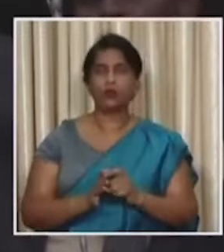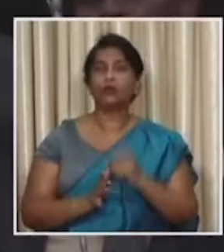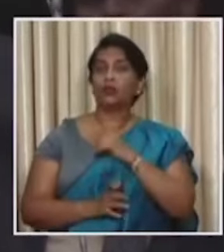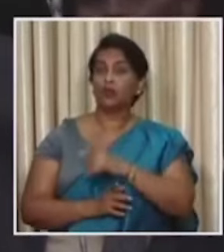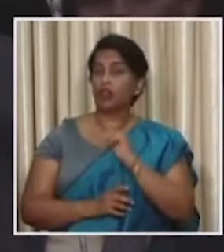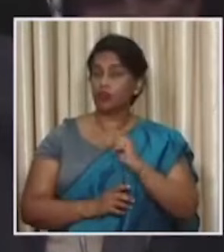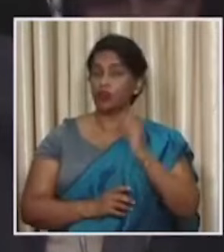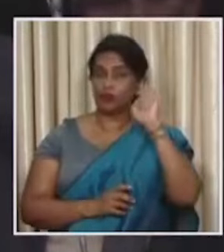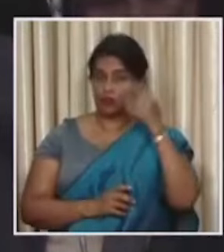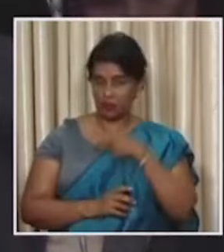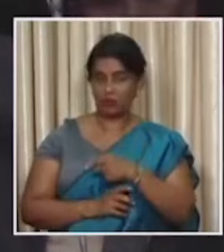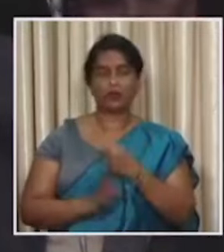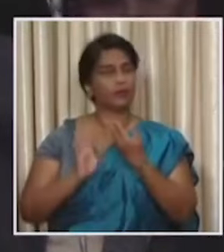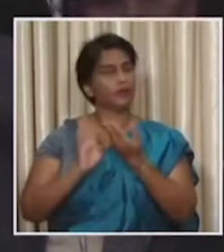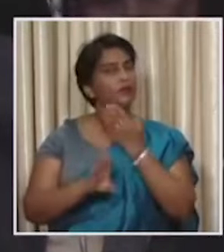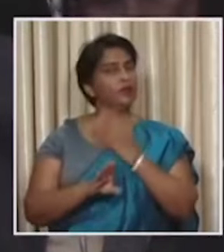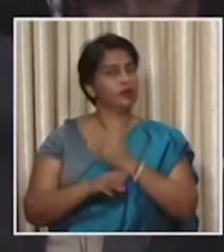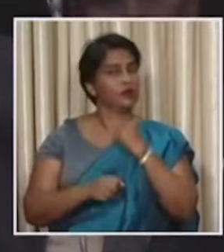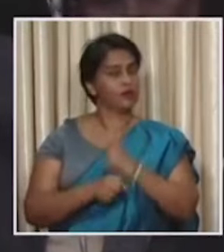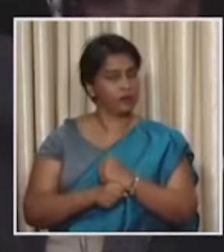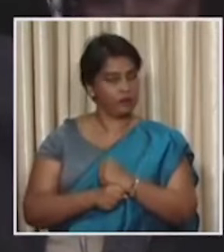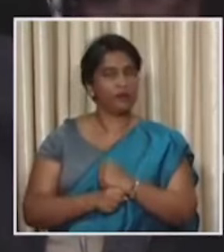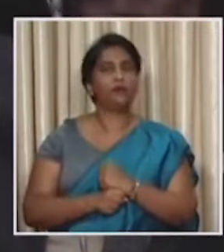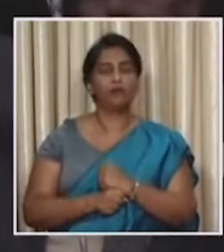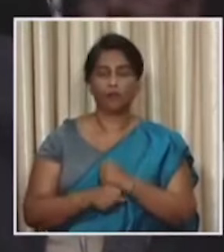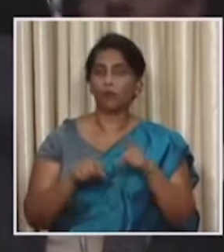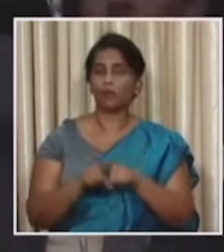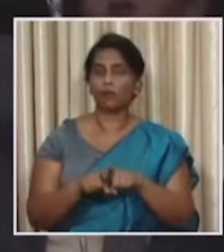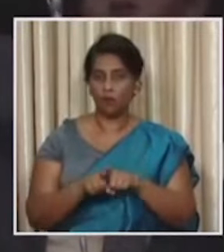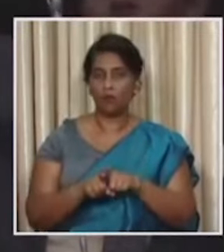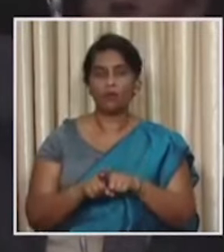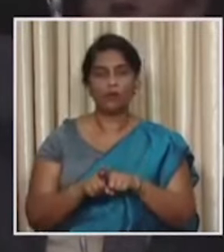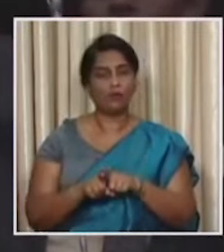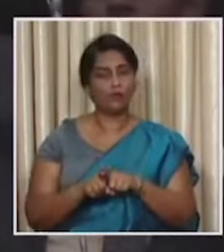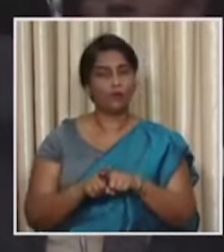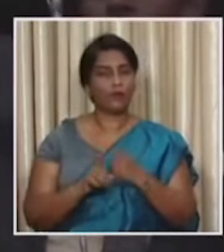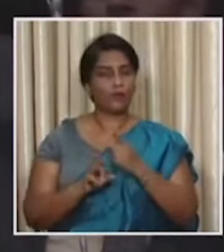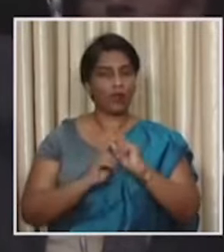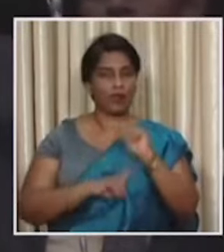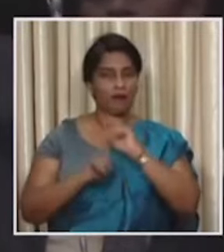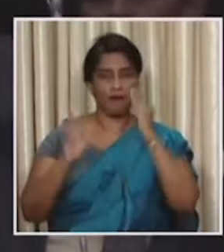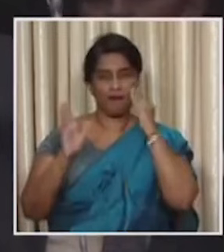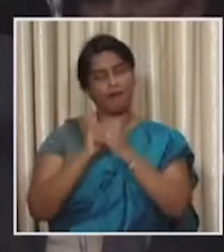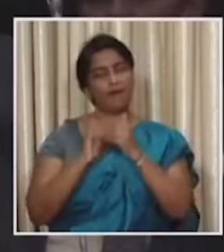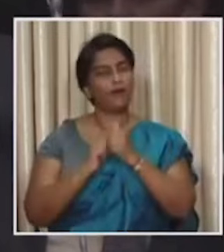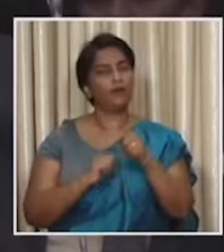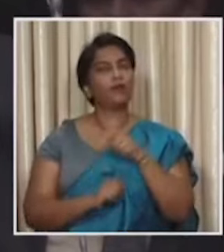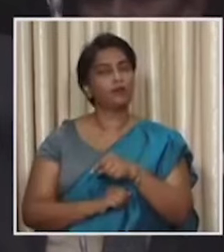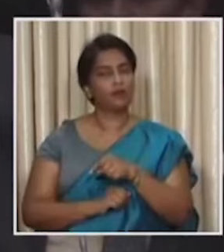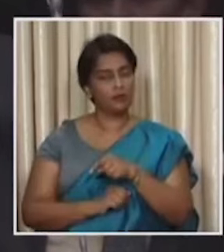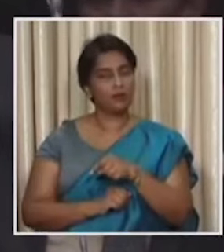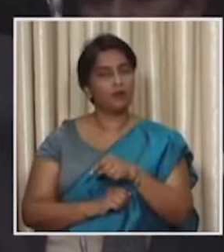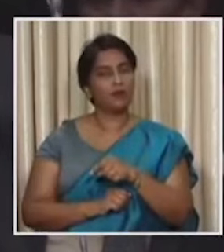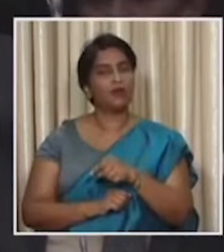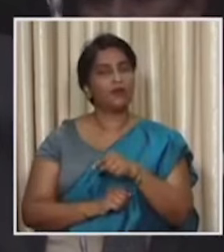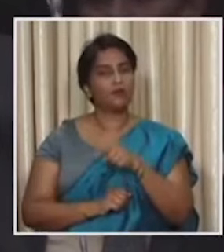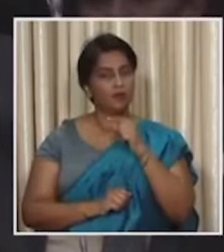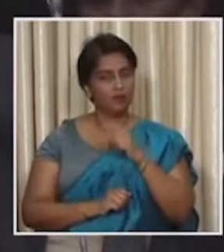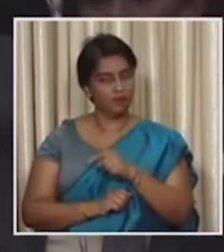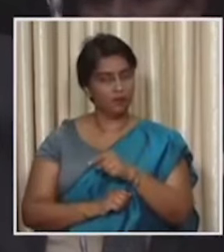the previous government also, in the previous parliaments also, this notion of racism was spoken.